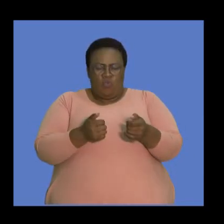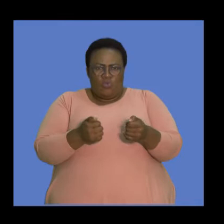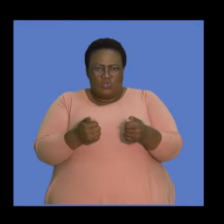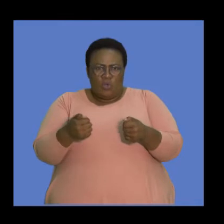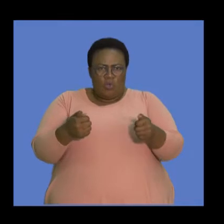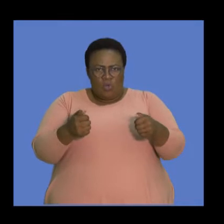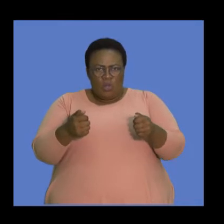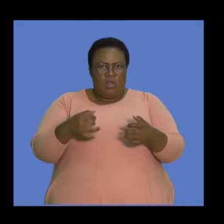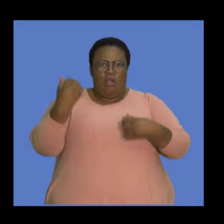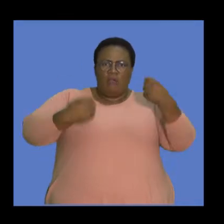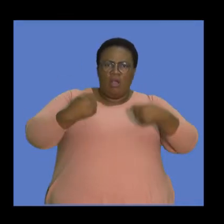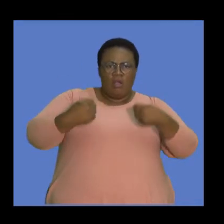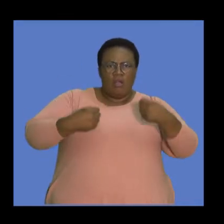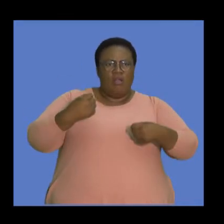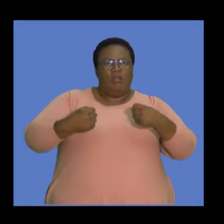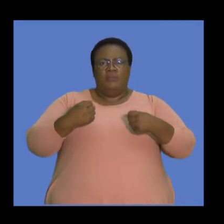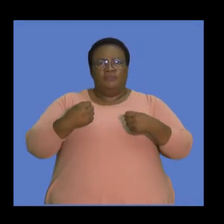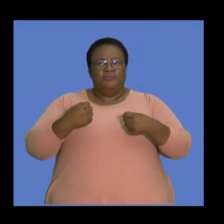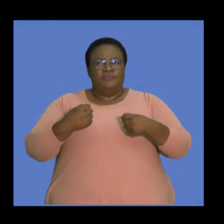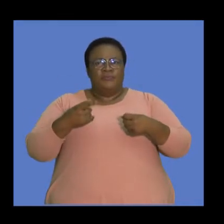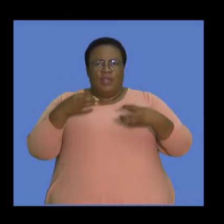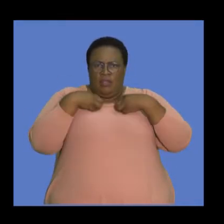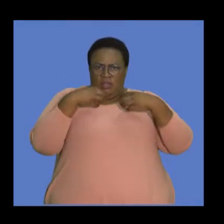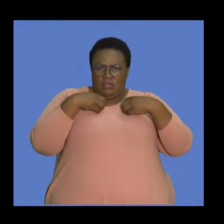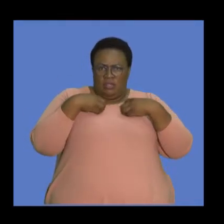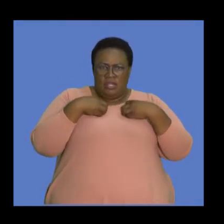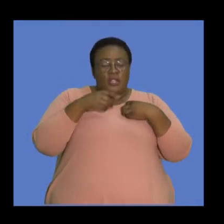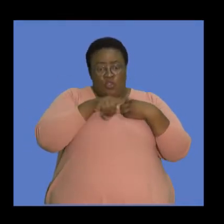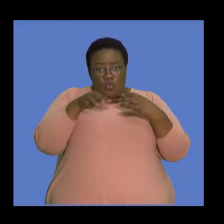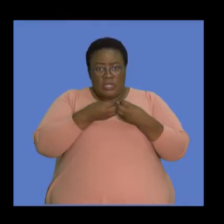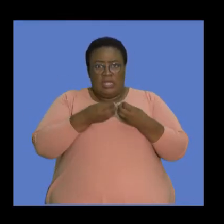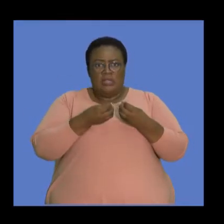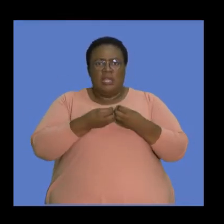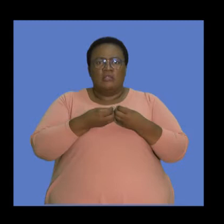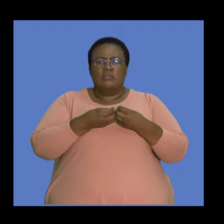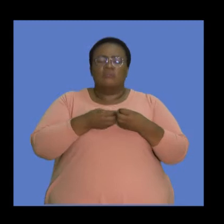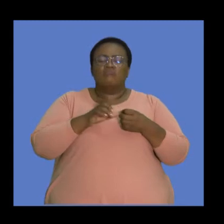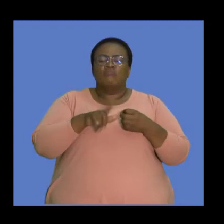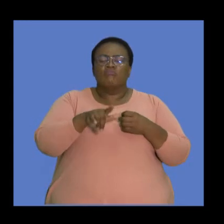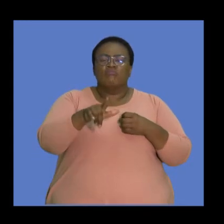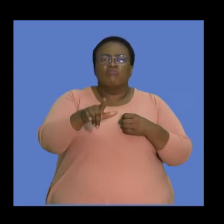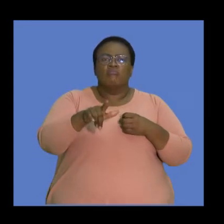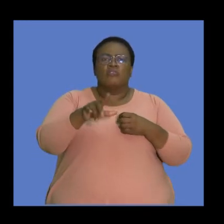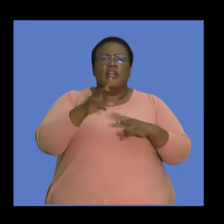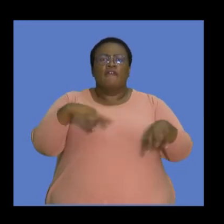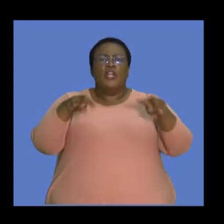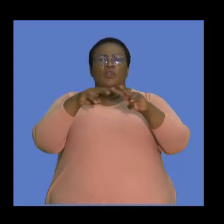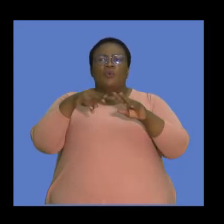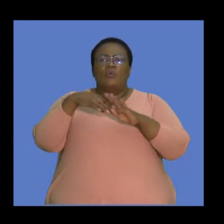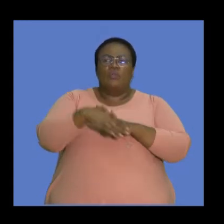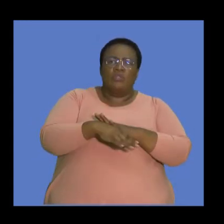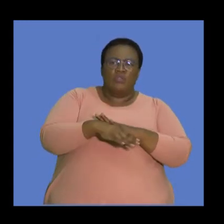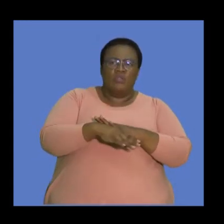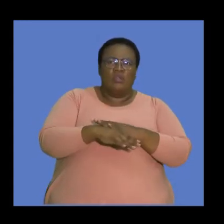your cars as your assets. Those are the things we're talking about. They normally lose value. Why? Because of things like